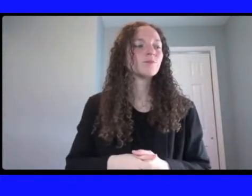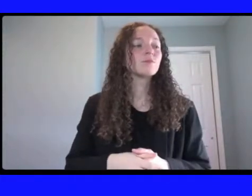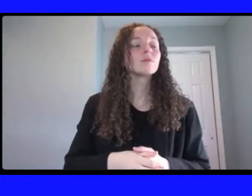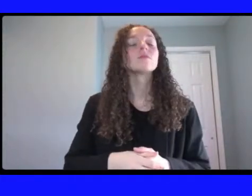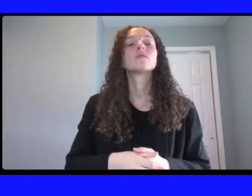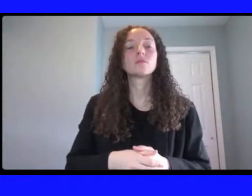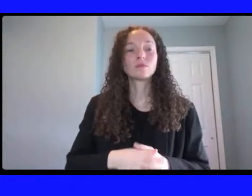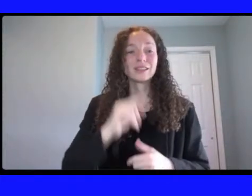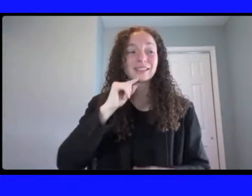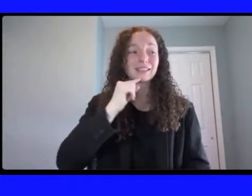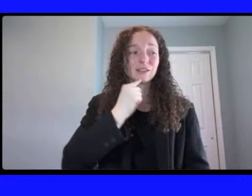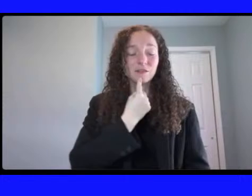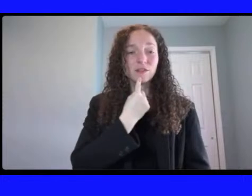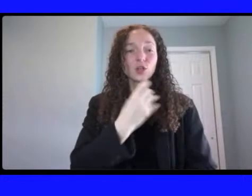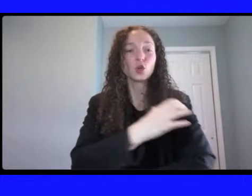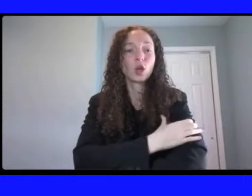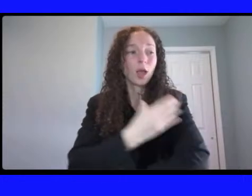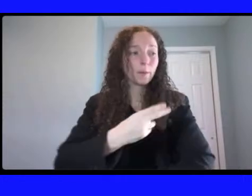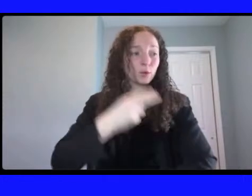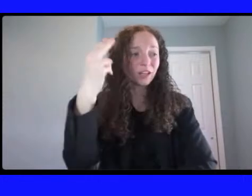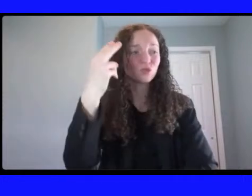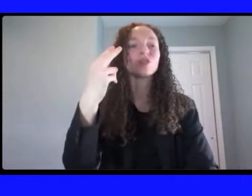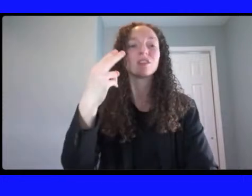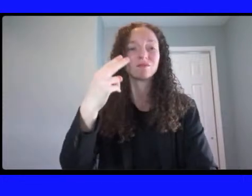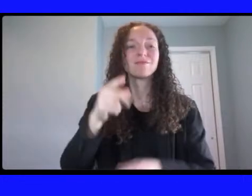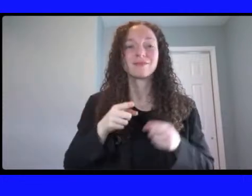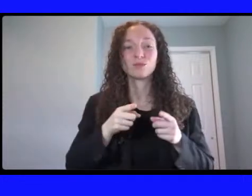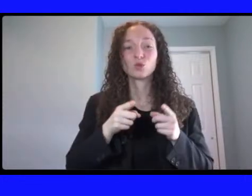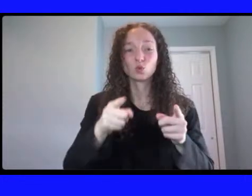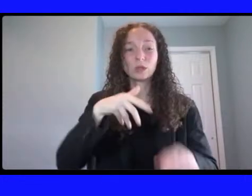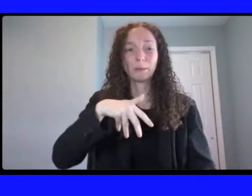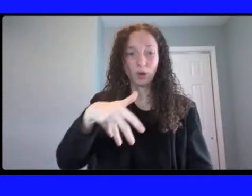So we have some exciting news about obstetric simulation.